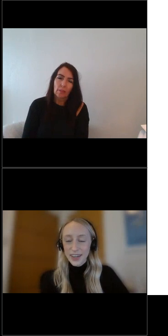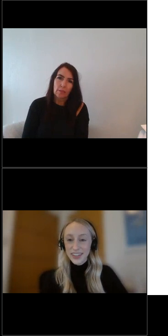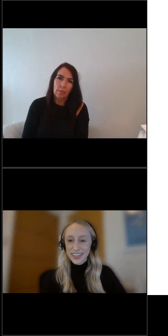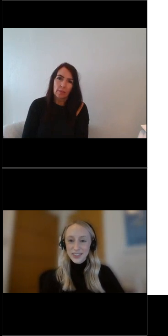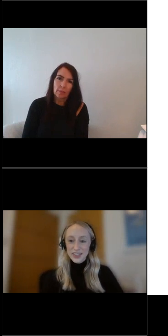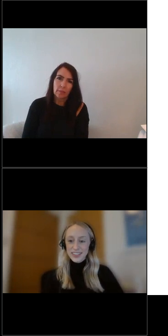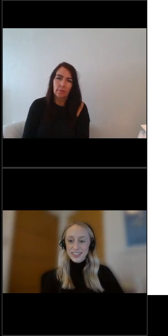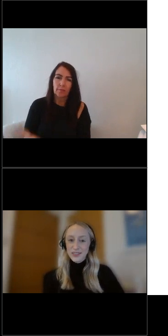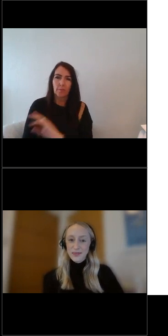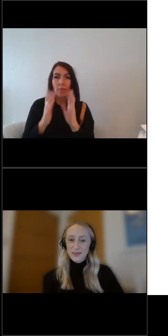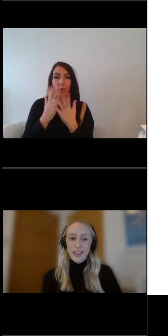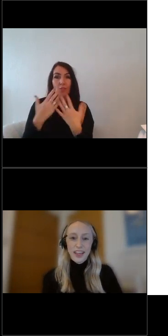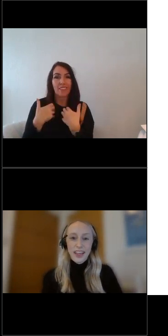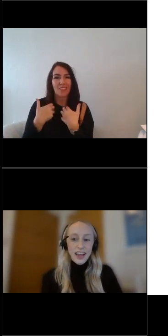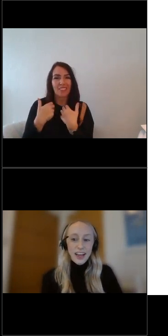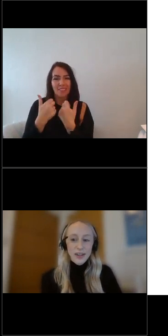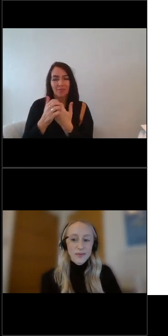Yeah, really interesting.